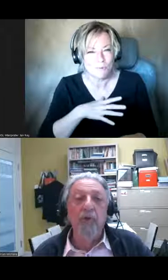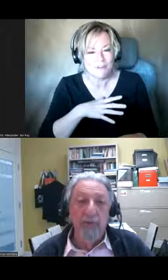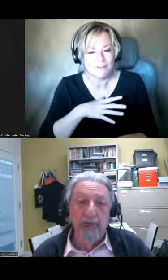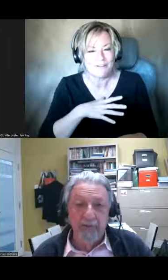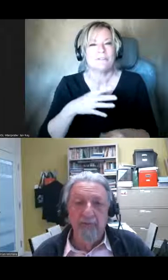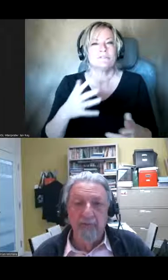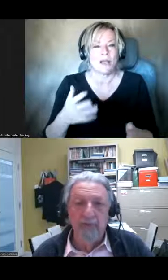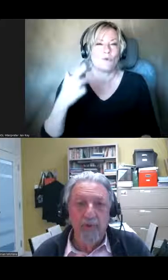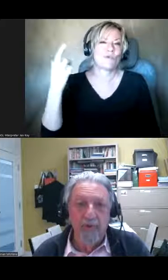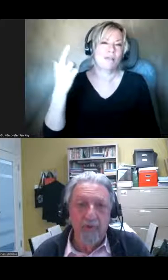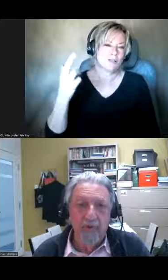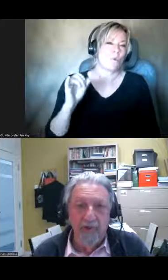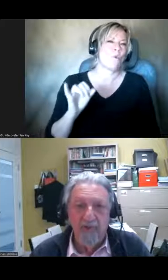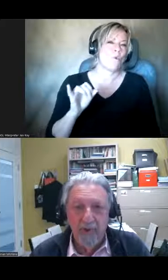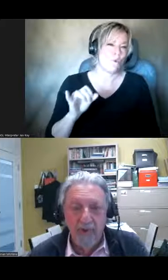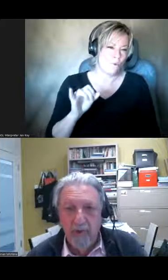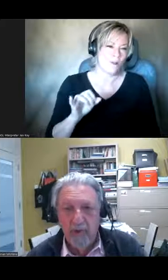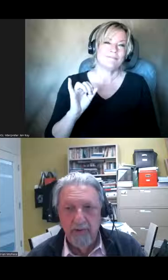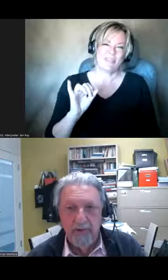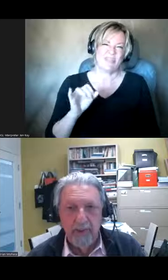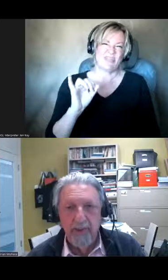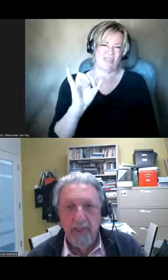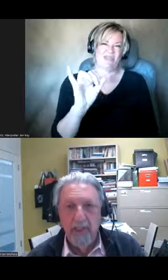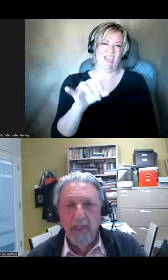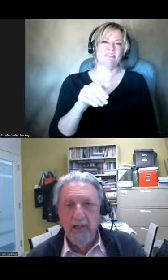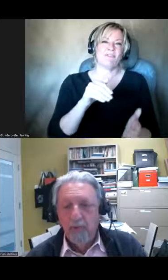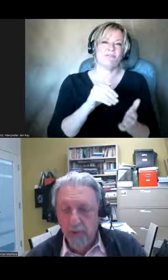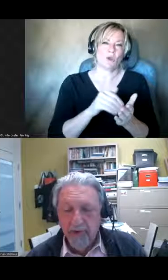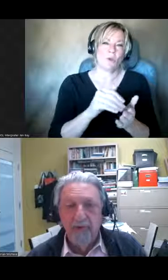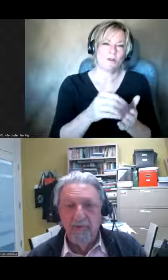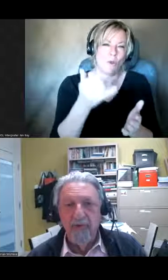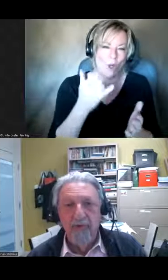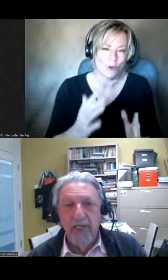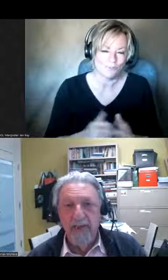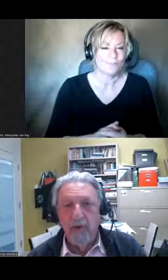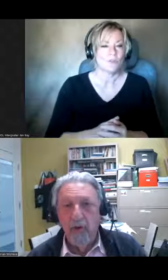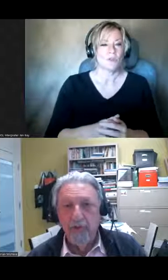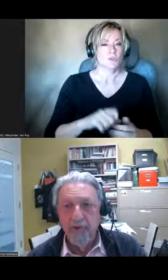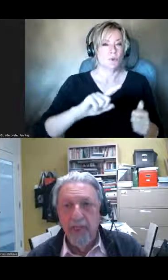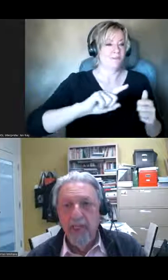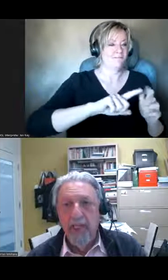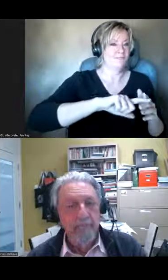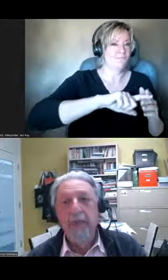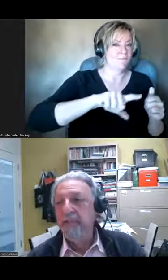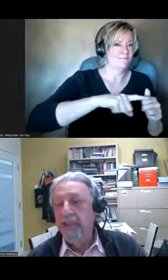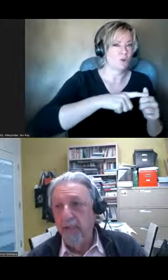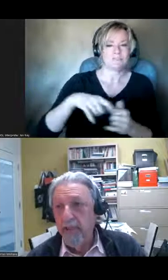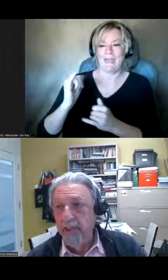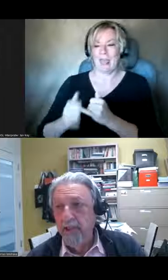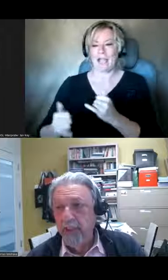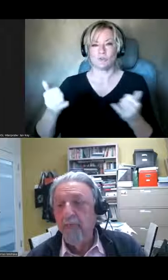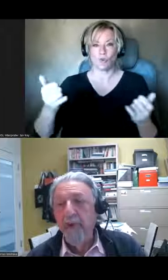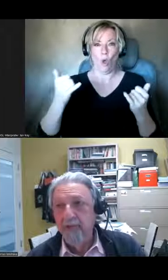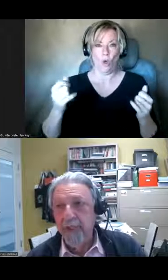And we realized that this was one of the quite frequent callers. And we looked at the first and last calls. And